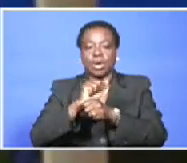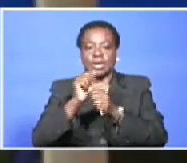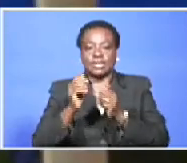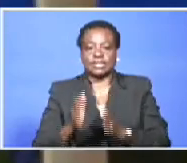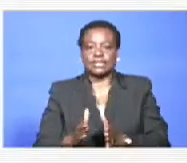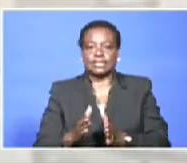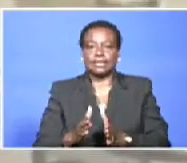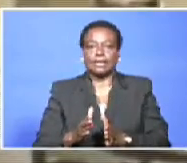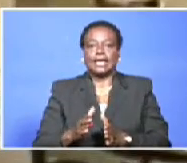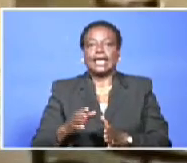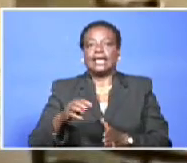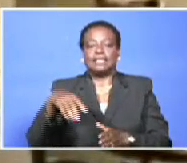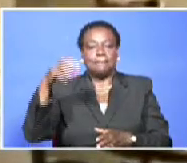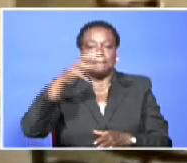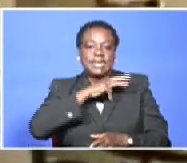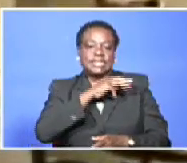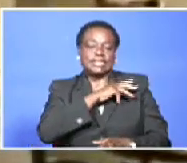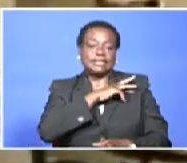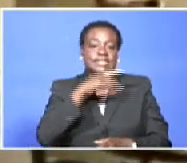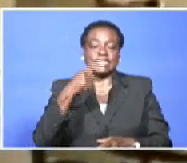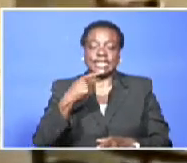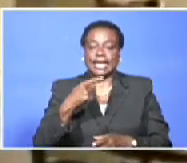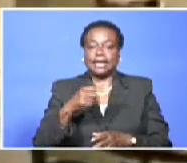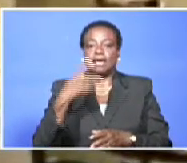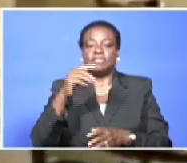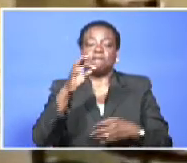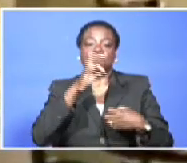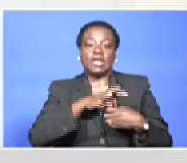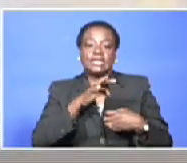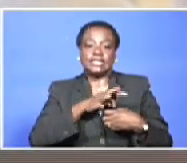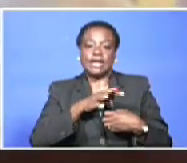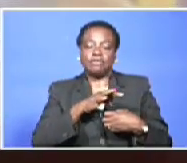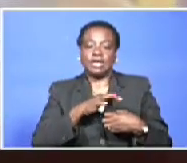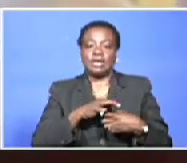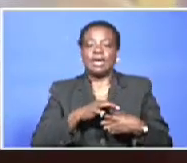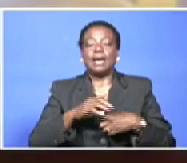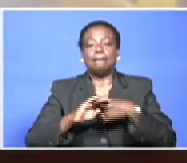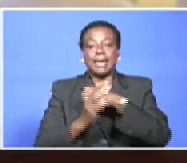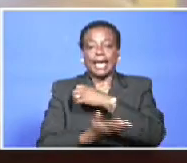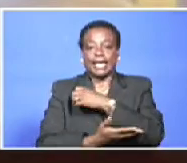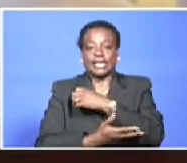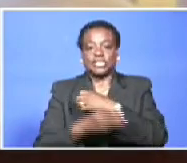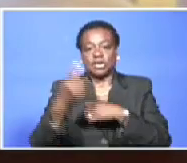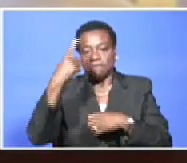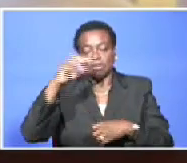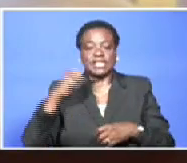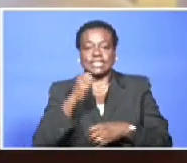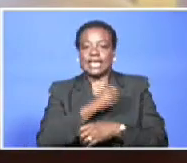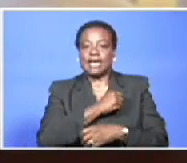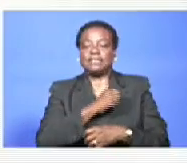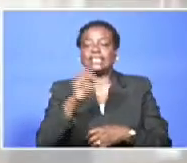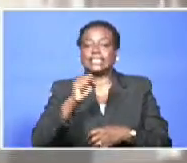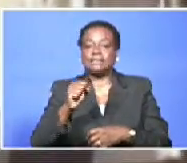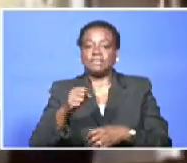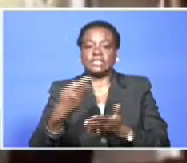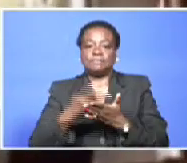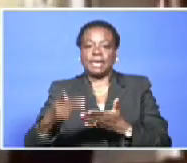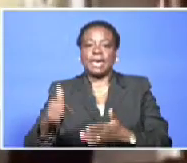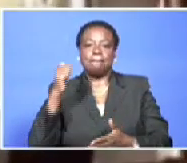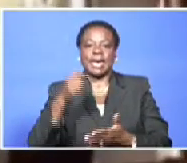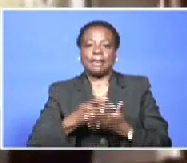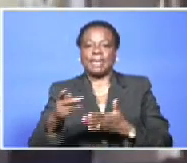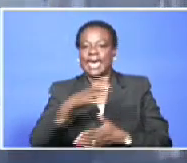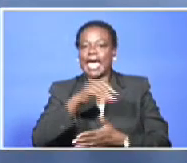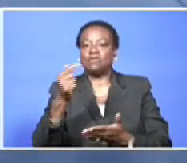that voluntary separation packages for those staff that opted to leave included severance pay, back pay, and